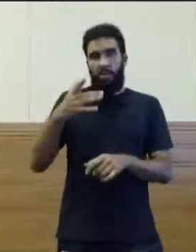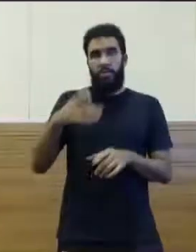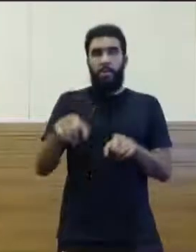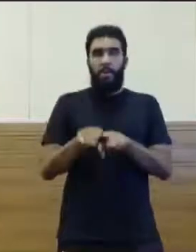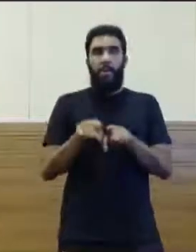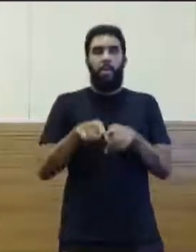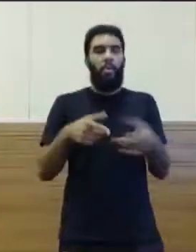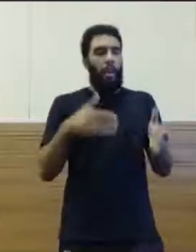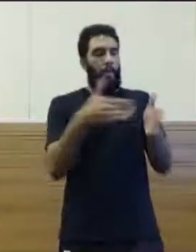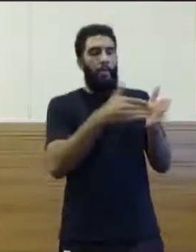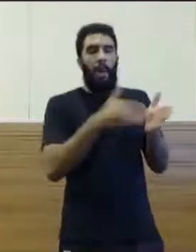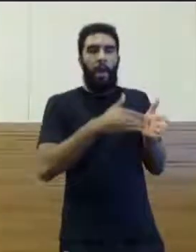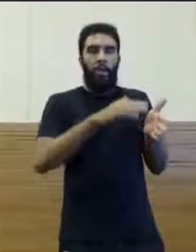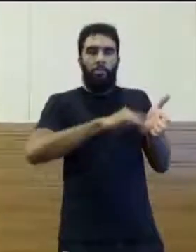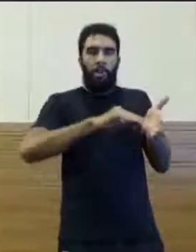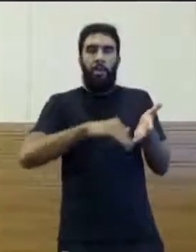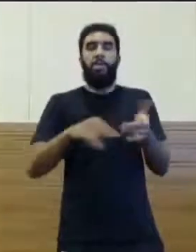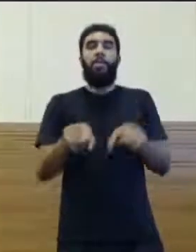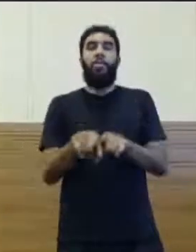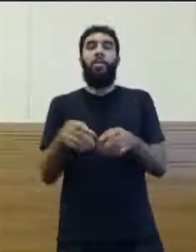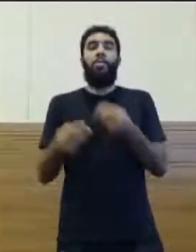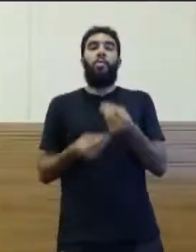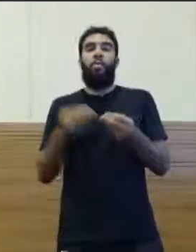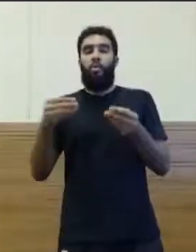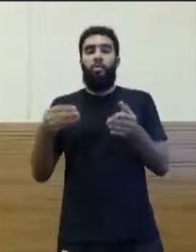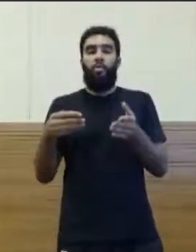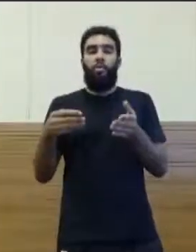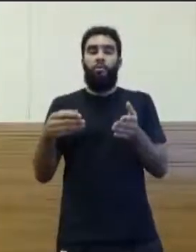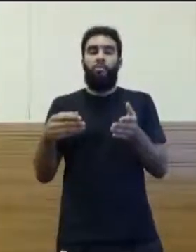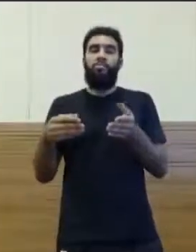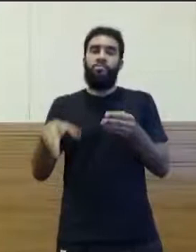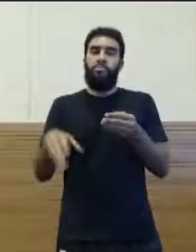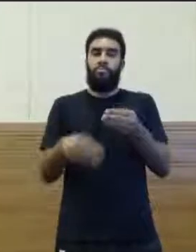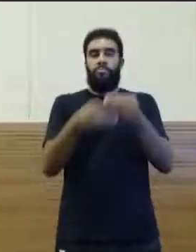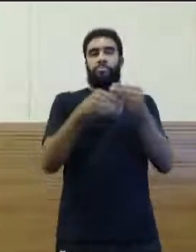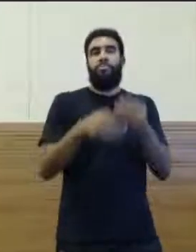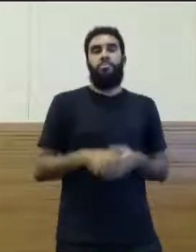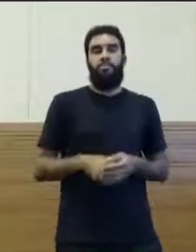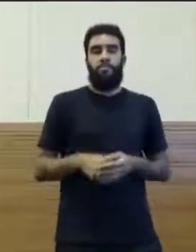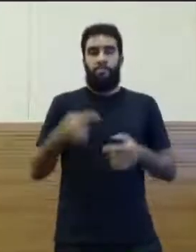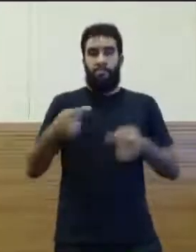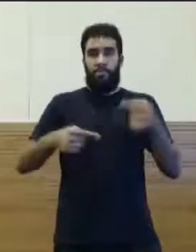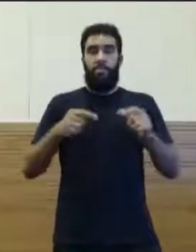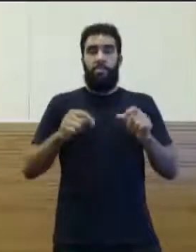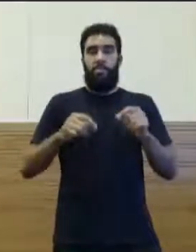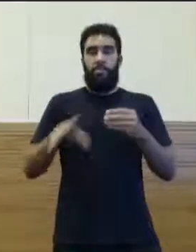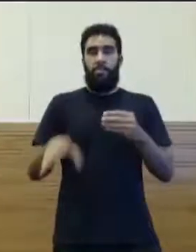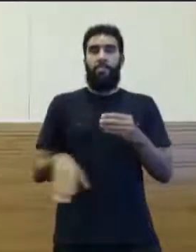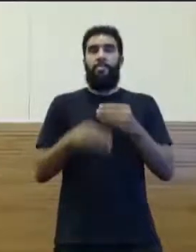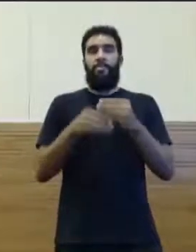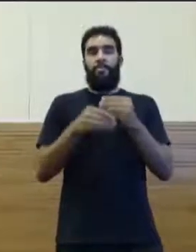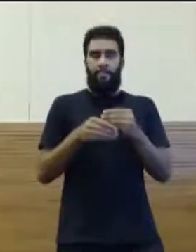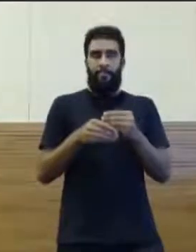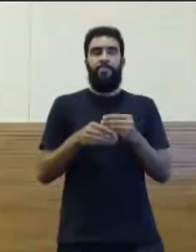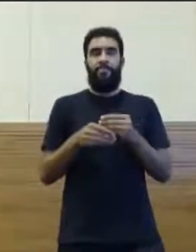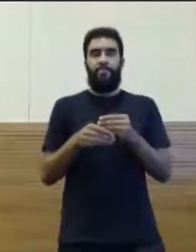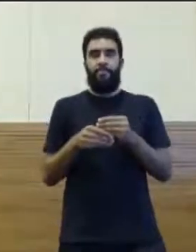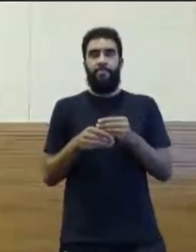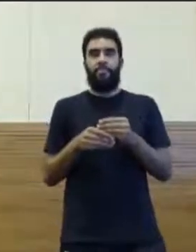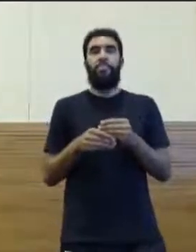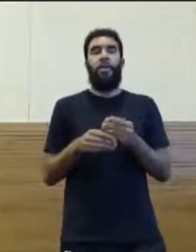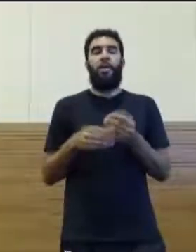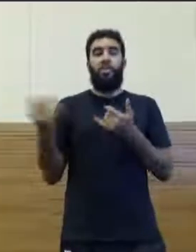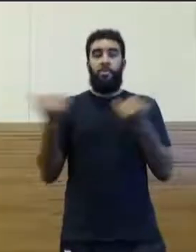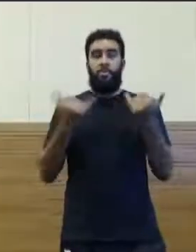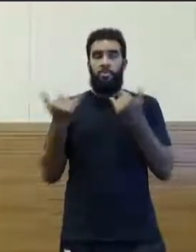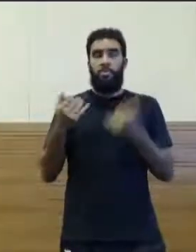those that will ease the process. And one of the great debates, of course, was the